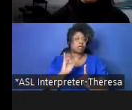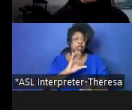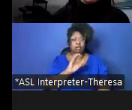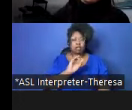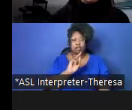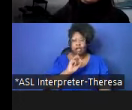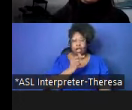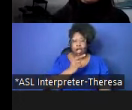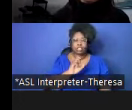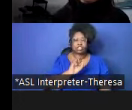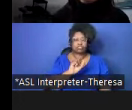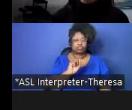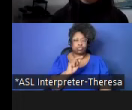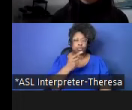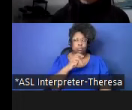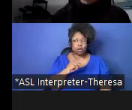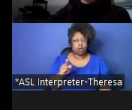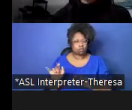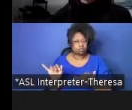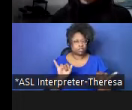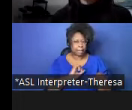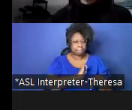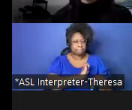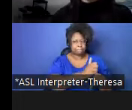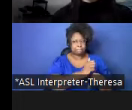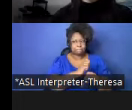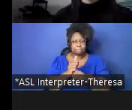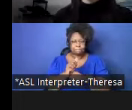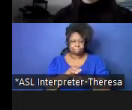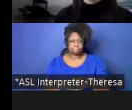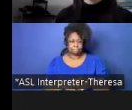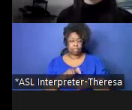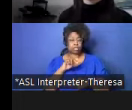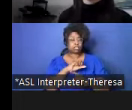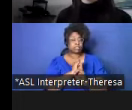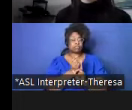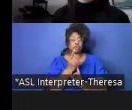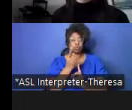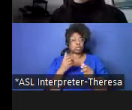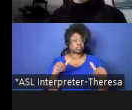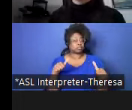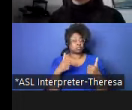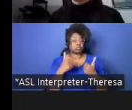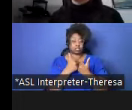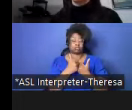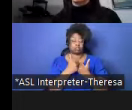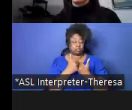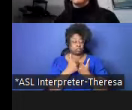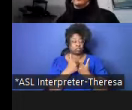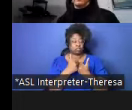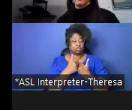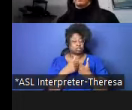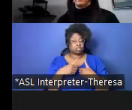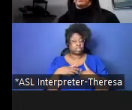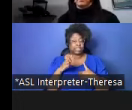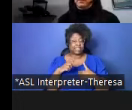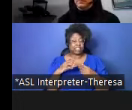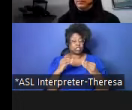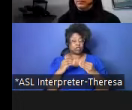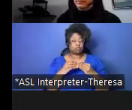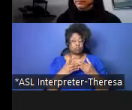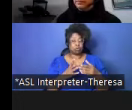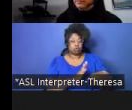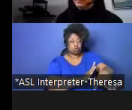Where it becomes particularly challenging with this scenario is providing more coastal protection